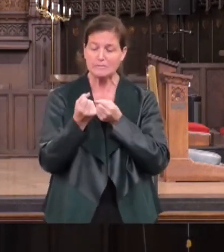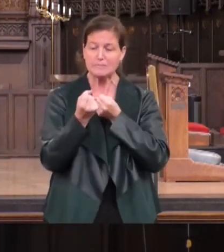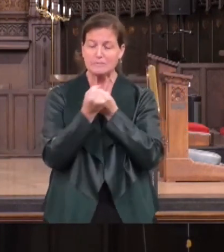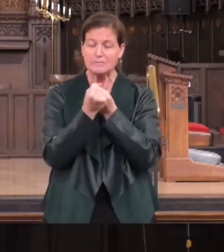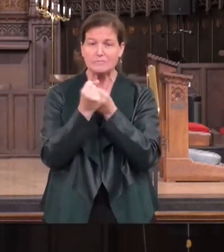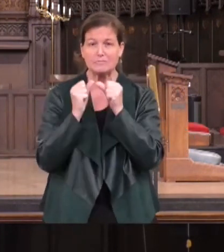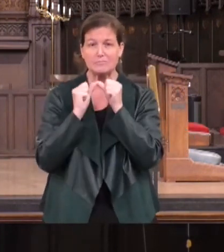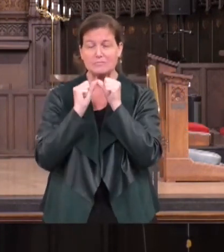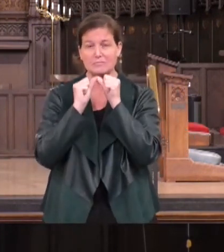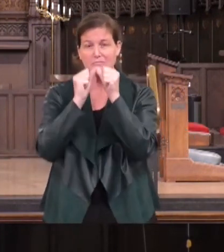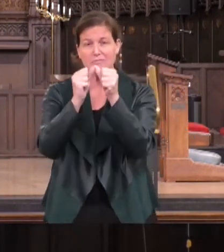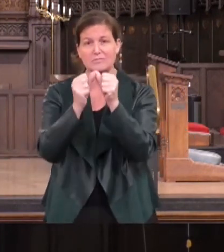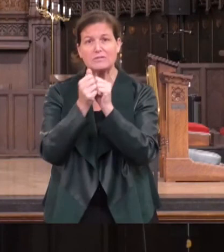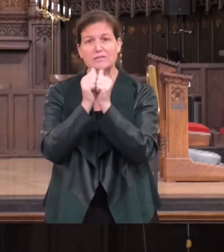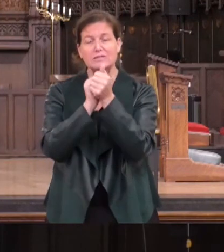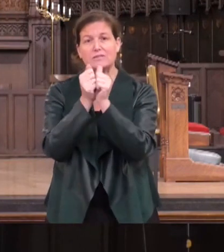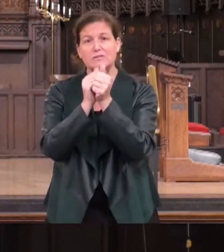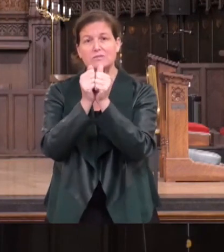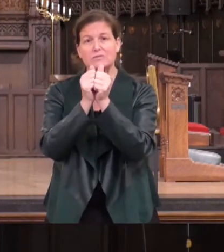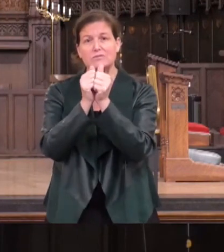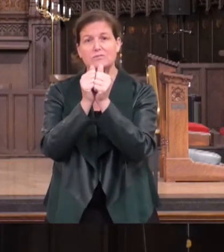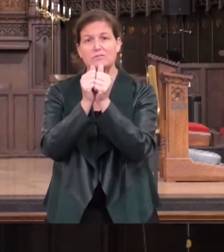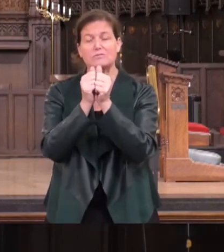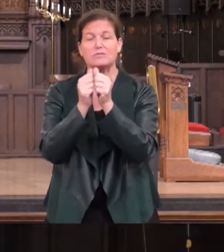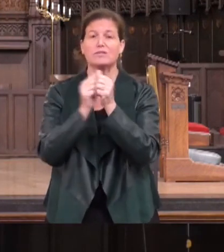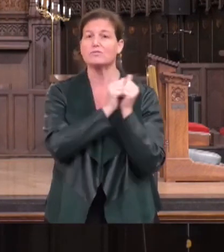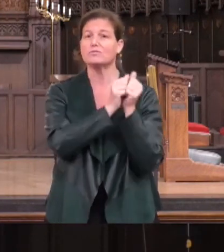set before us. And together with